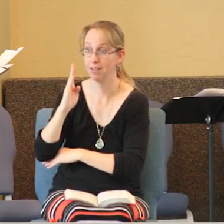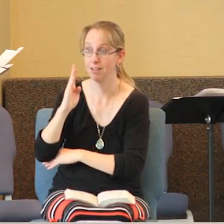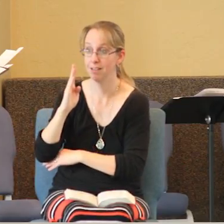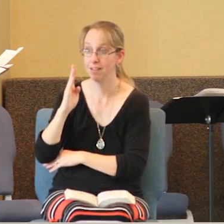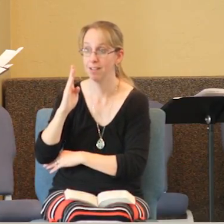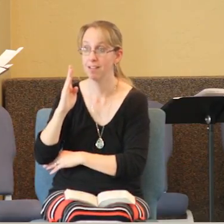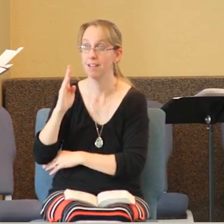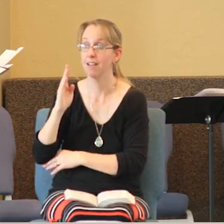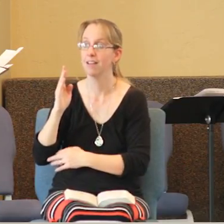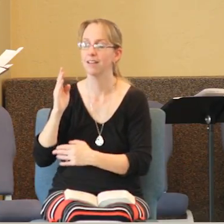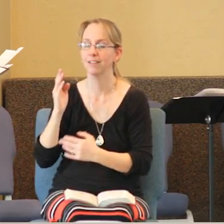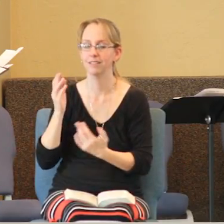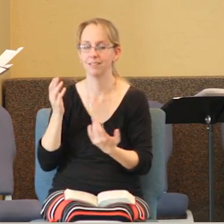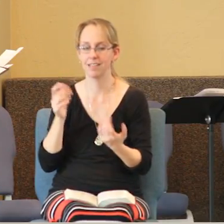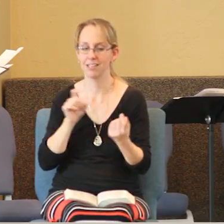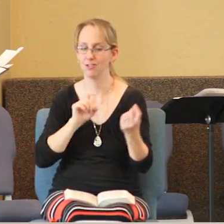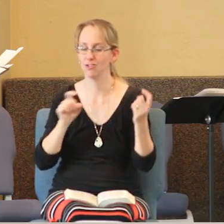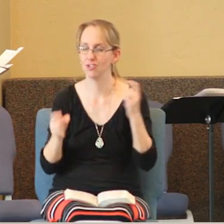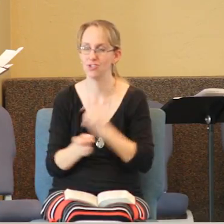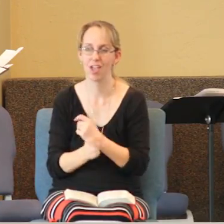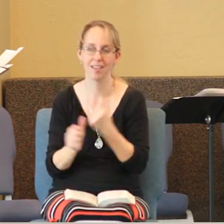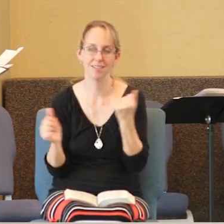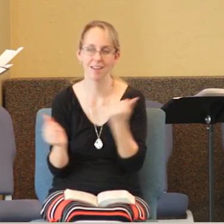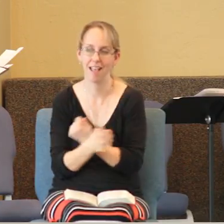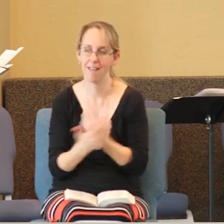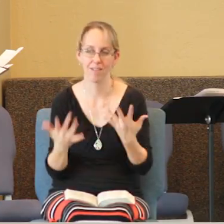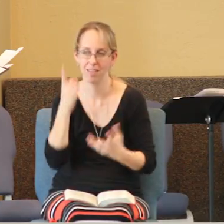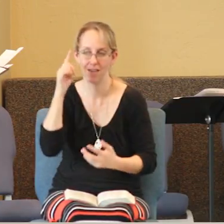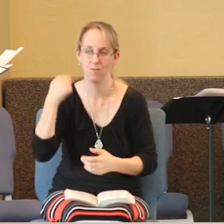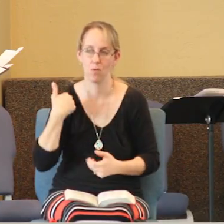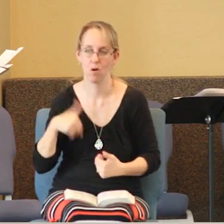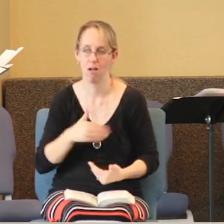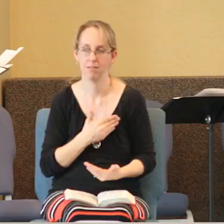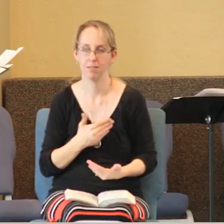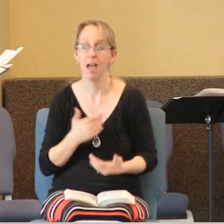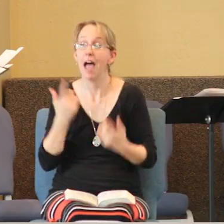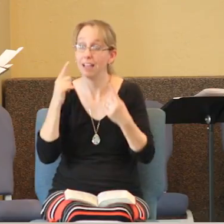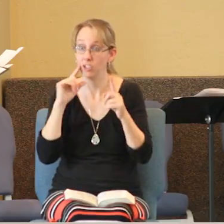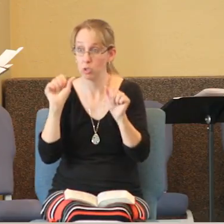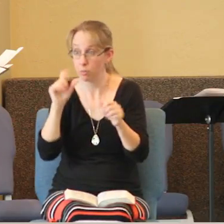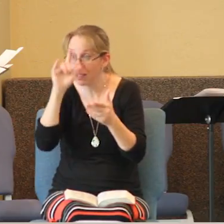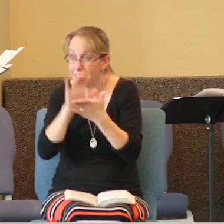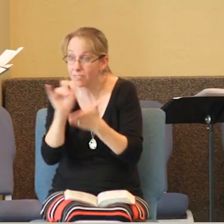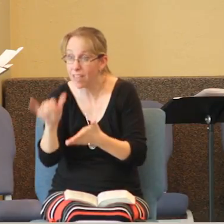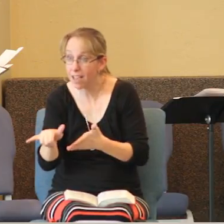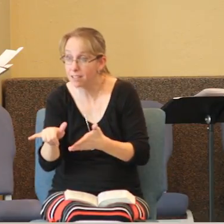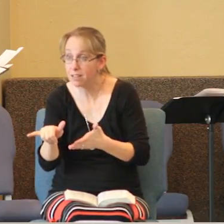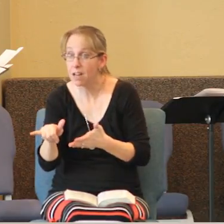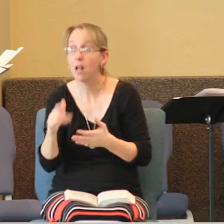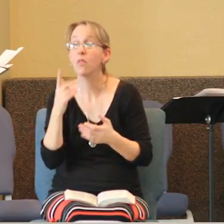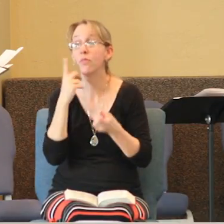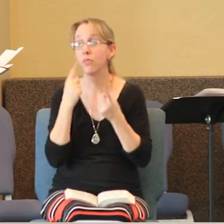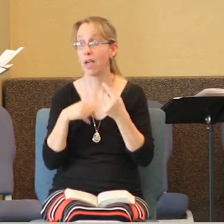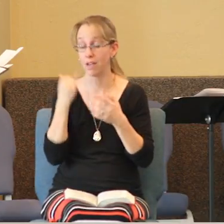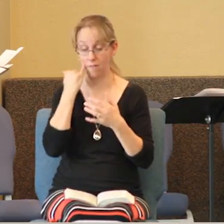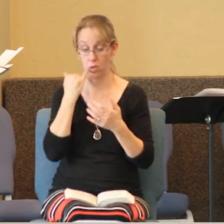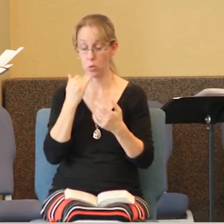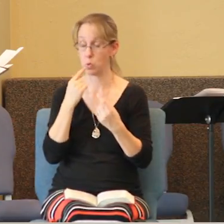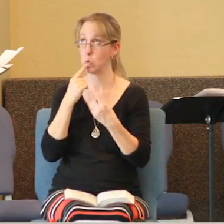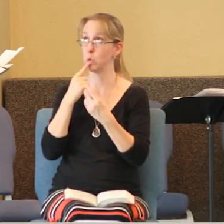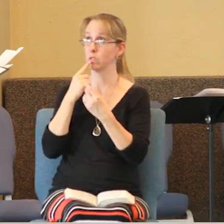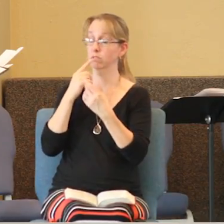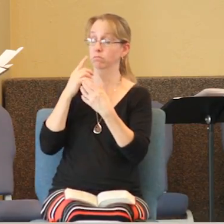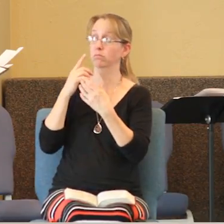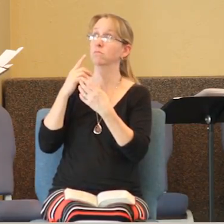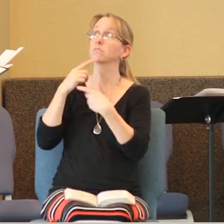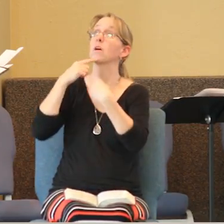He changed everything for us. Do you believe that? That when you professed your faith, or if you've